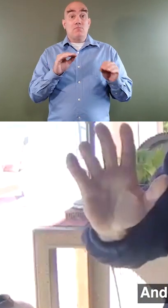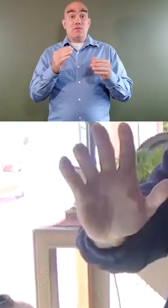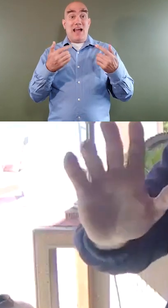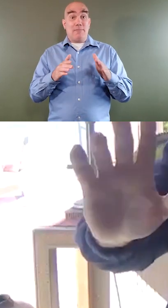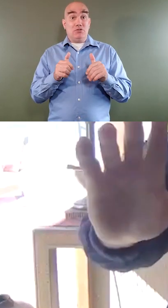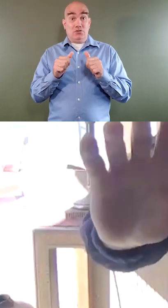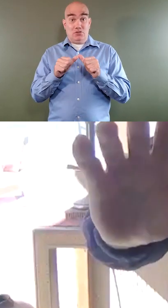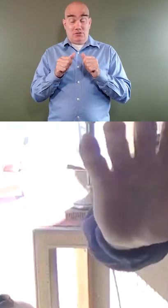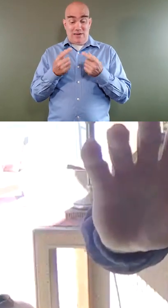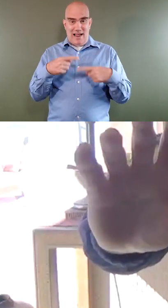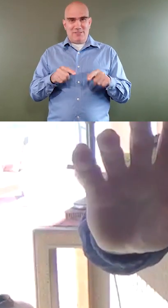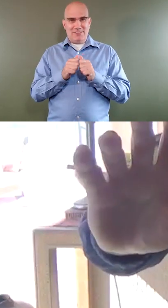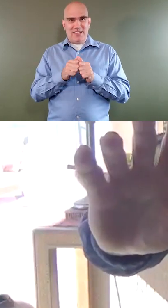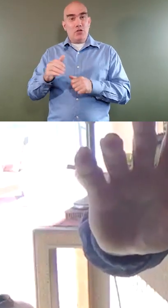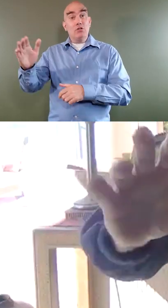together.